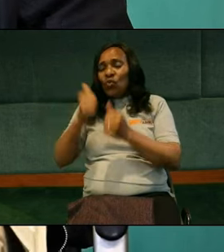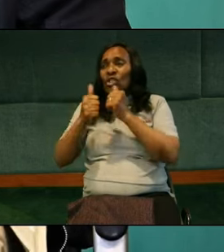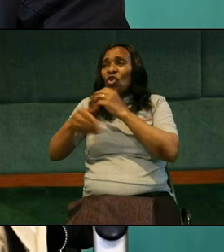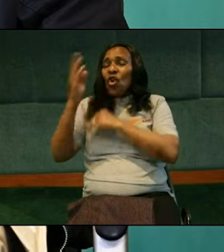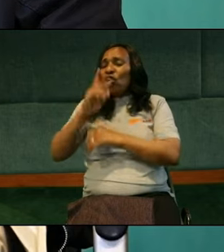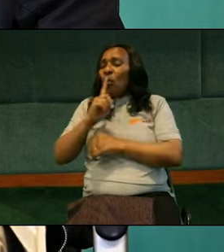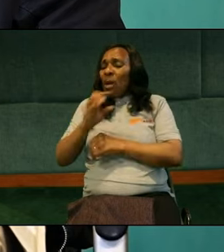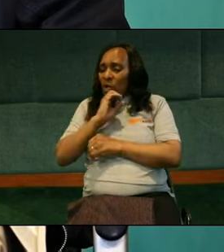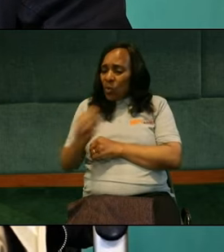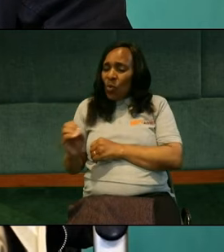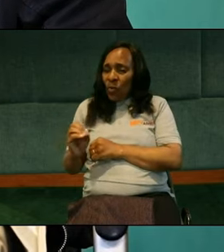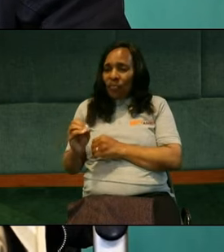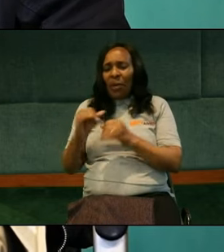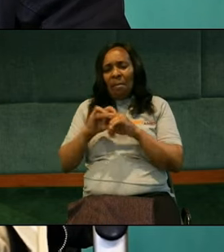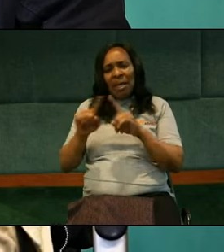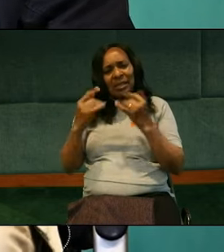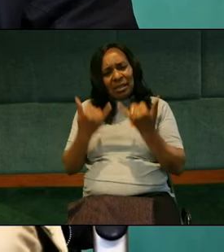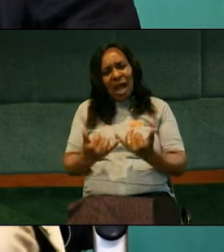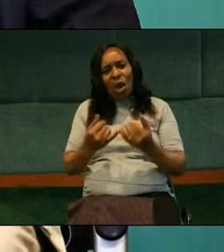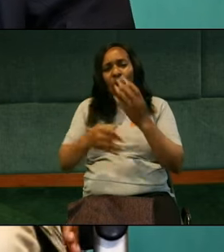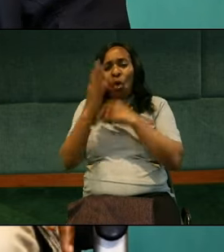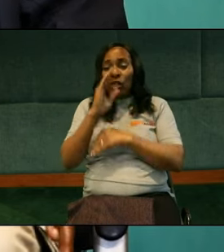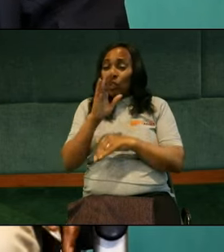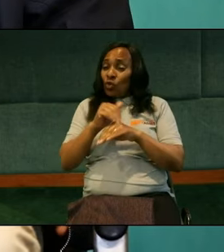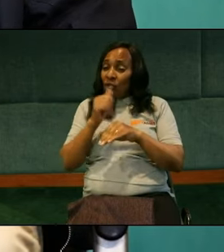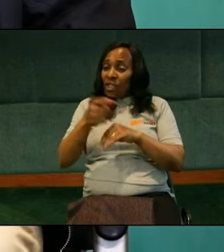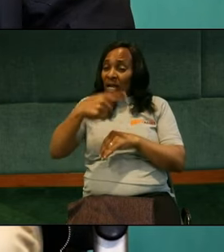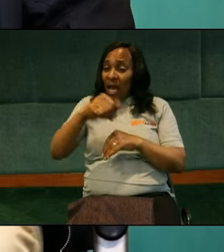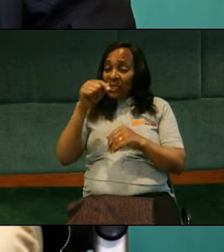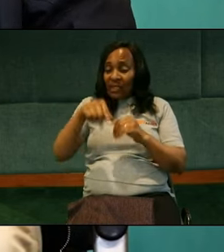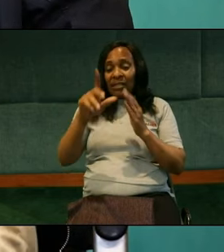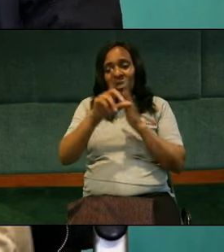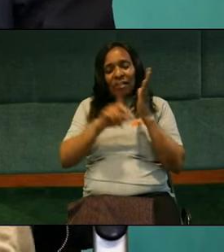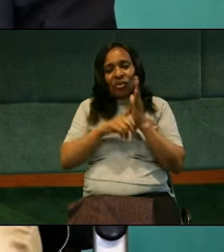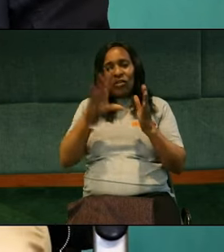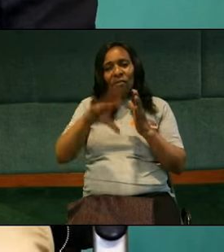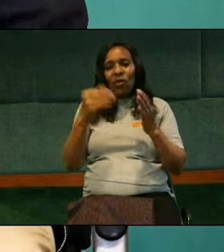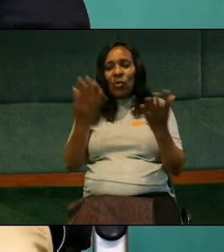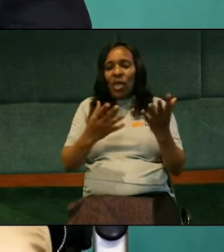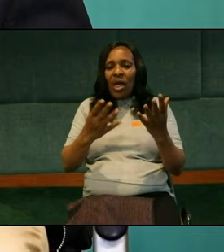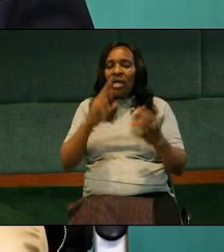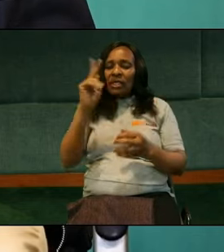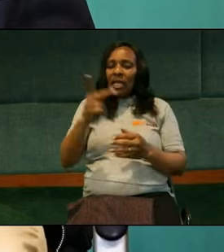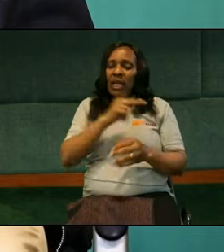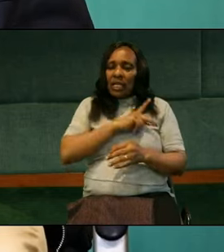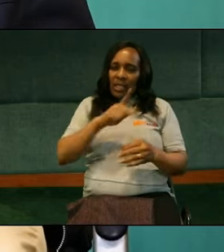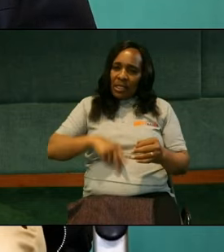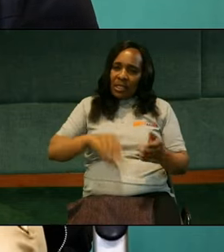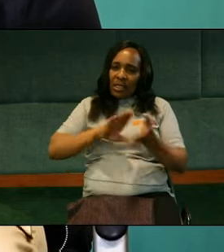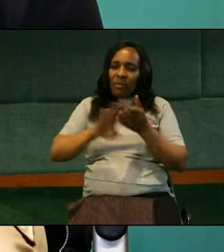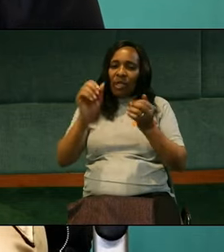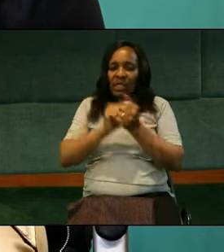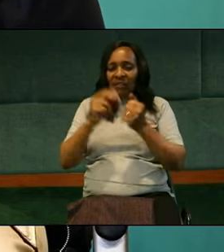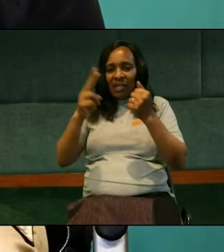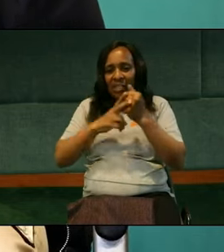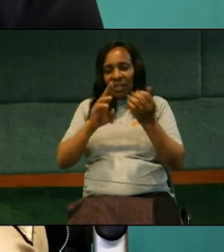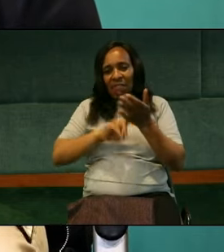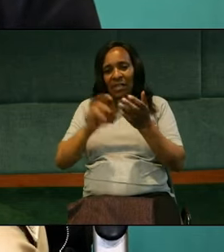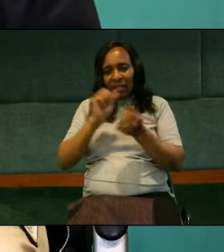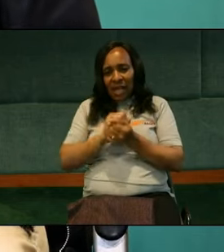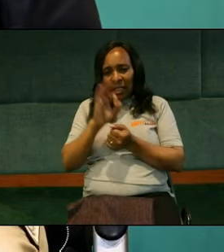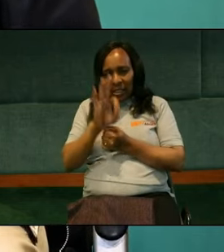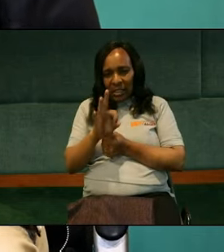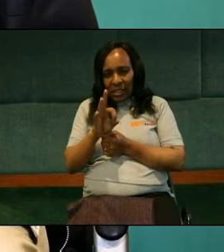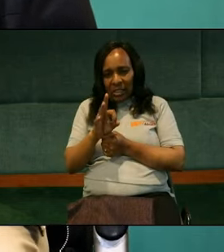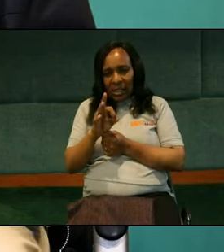So God's call to us in this lesson can be found in the book of 2 Kings chapter 17 verse 13, which I'll